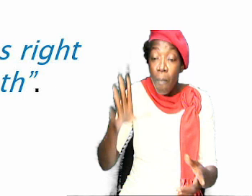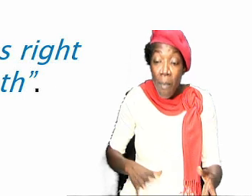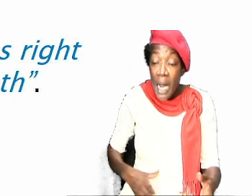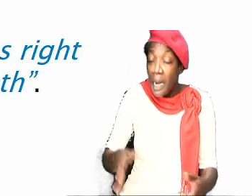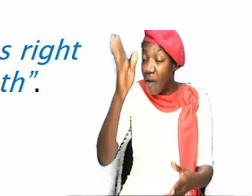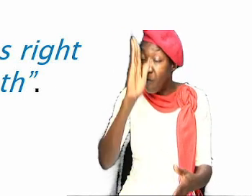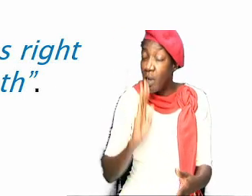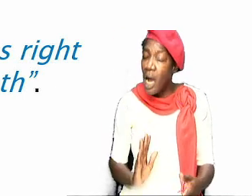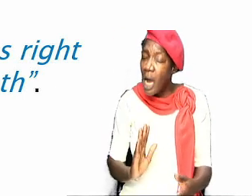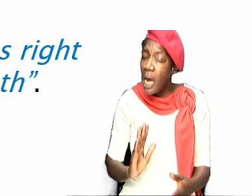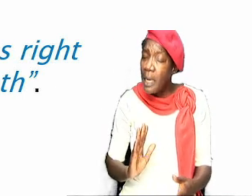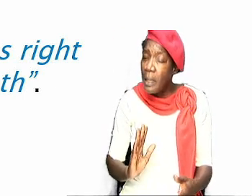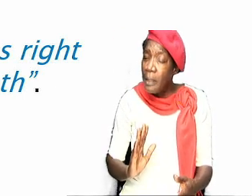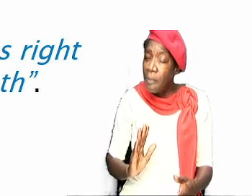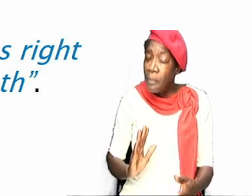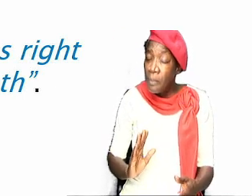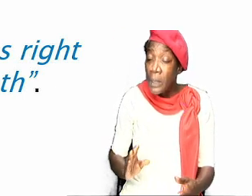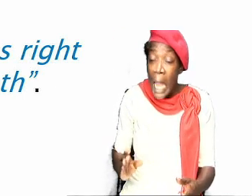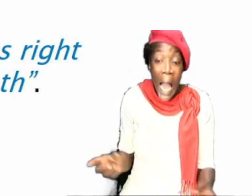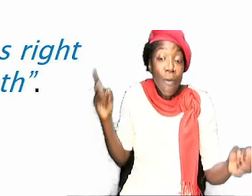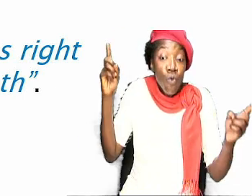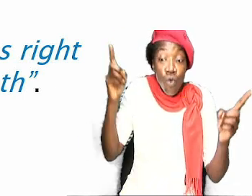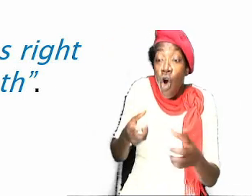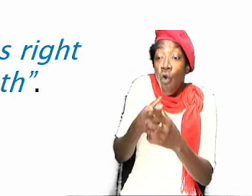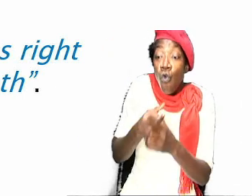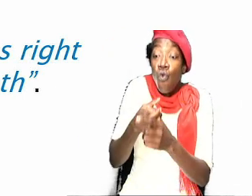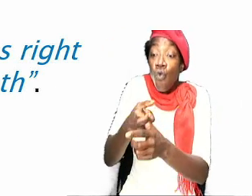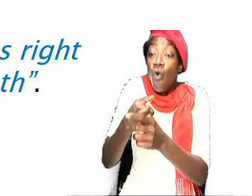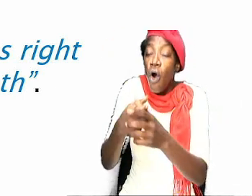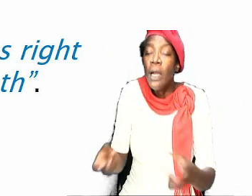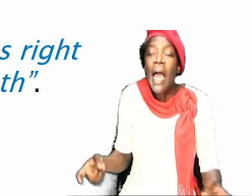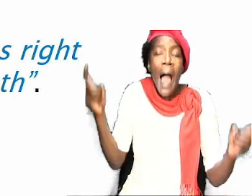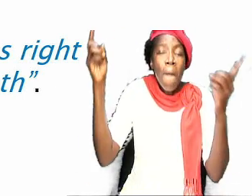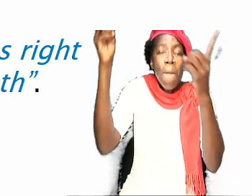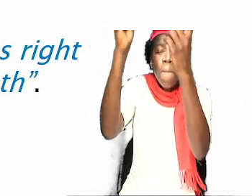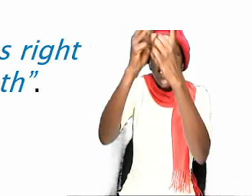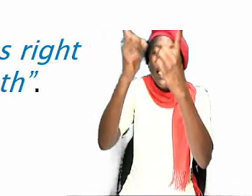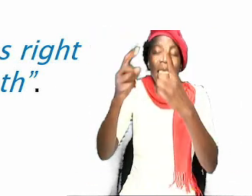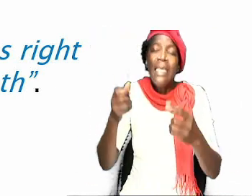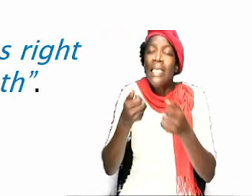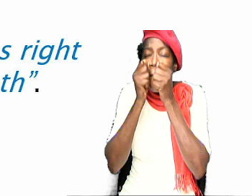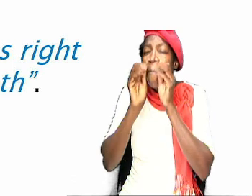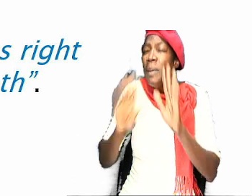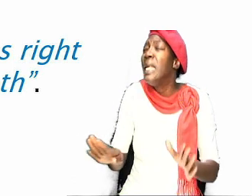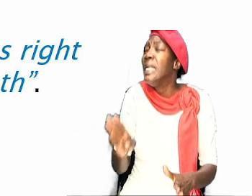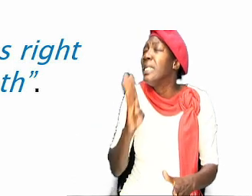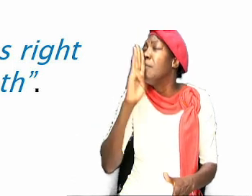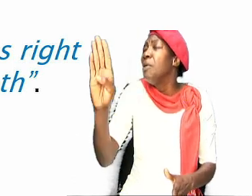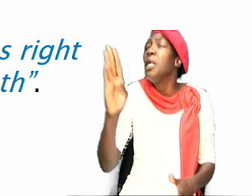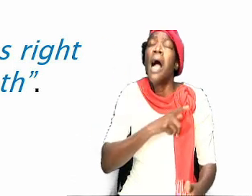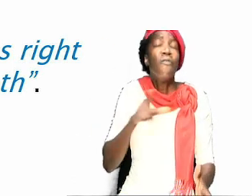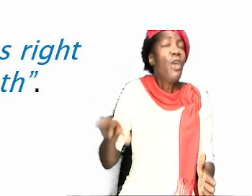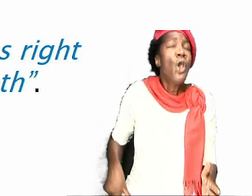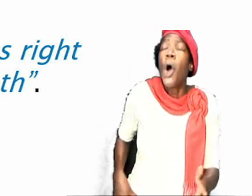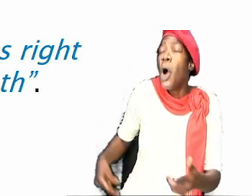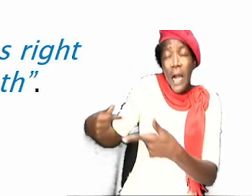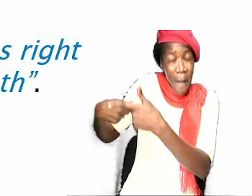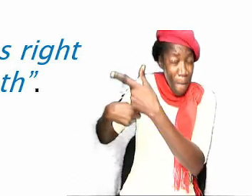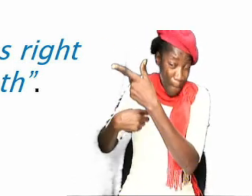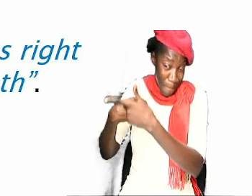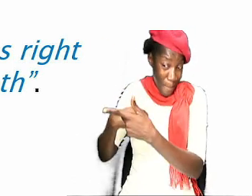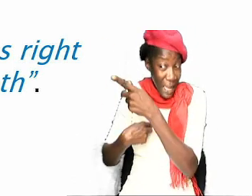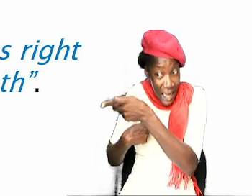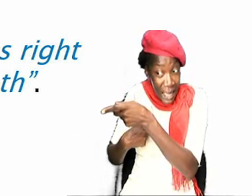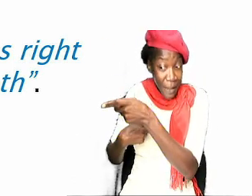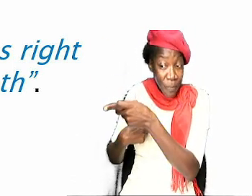and he ran out and meet the man of God and he said, blessed be thou of the Lord. I have performed